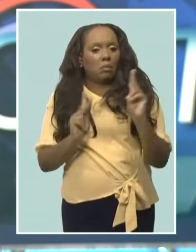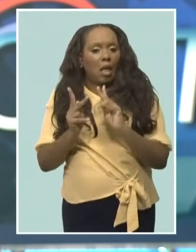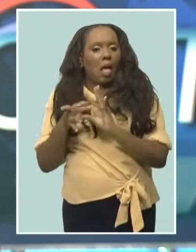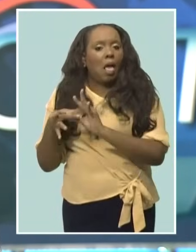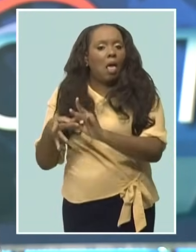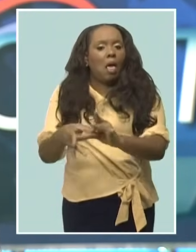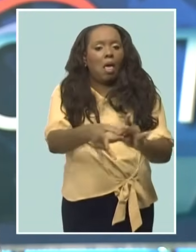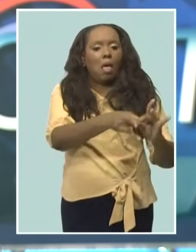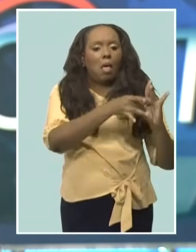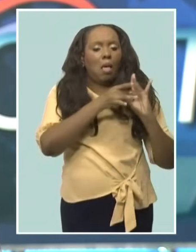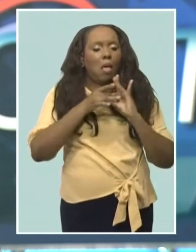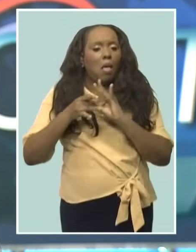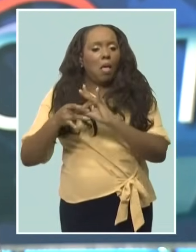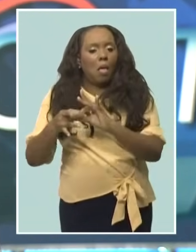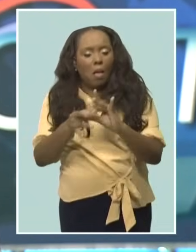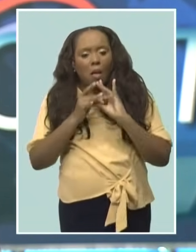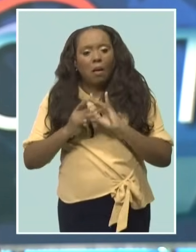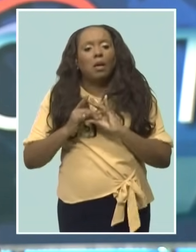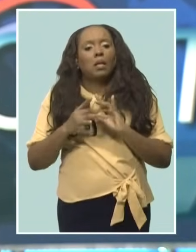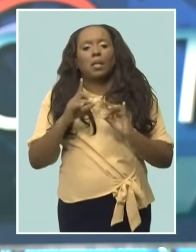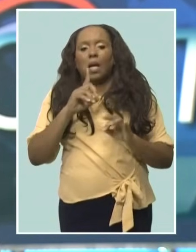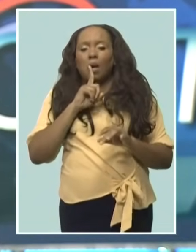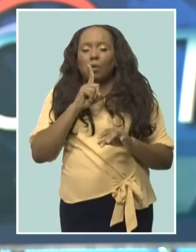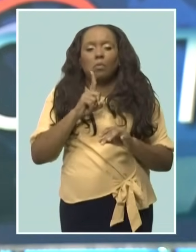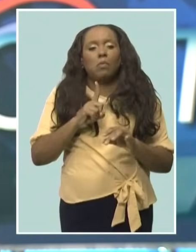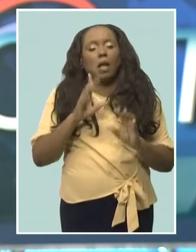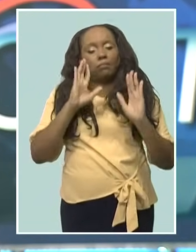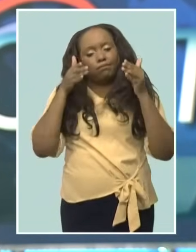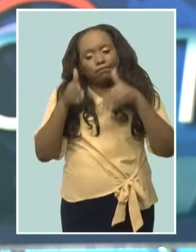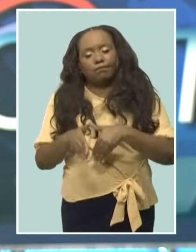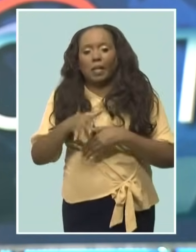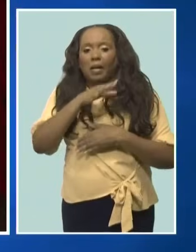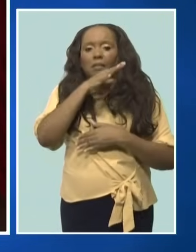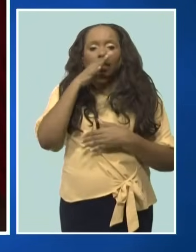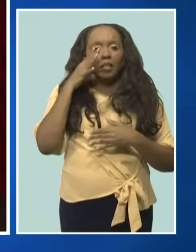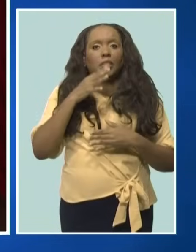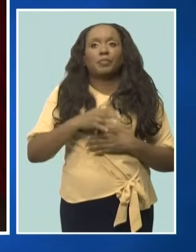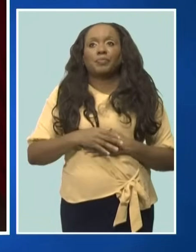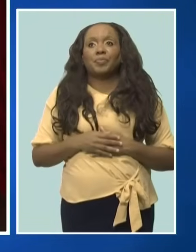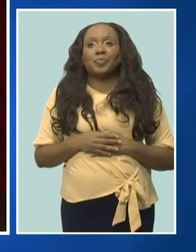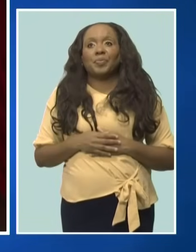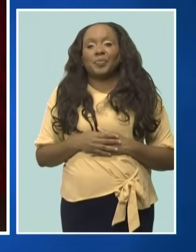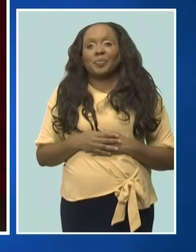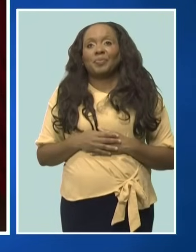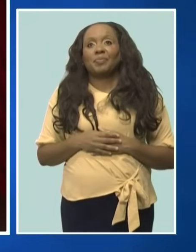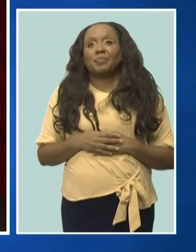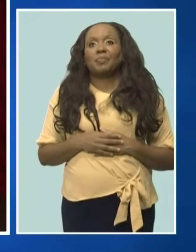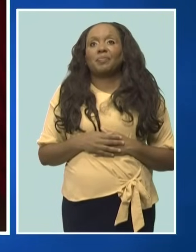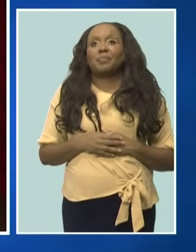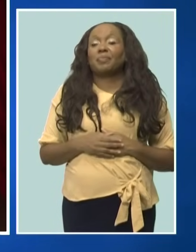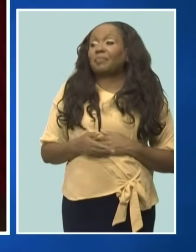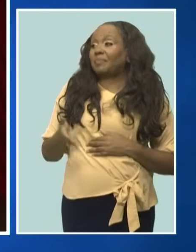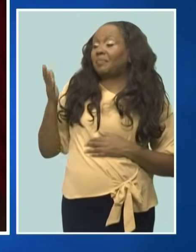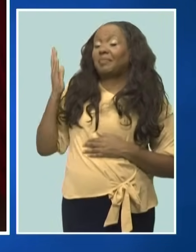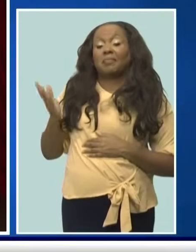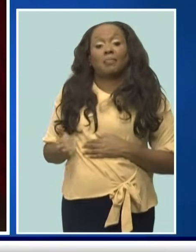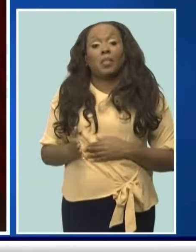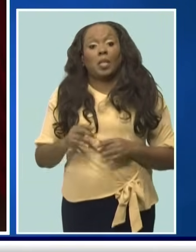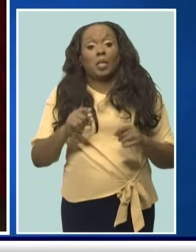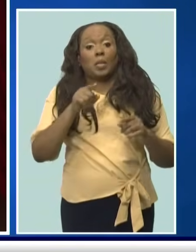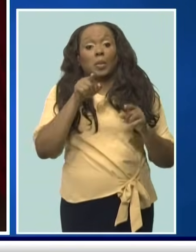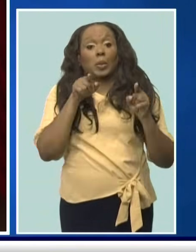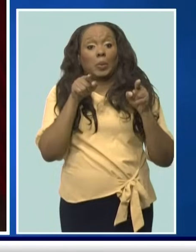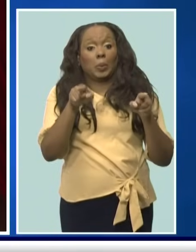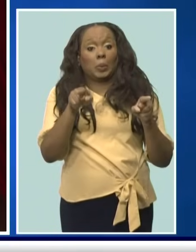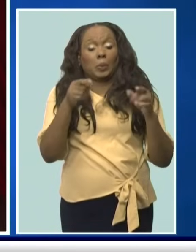together everyone in agriculture in a cooperative. You now have the ability to market your